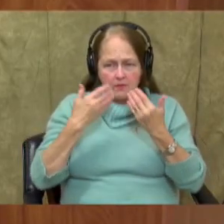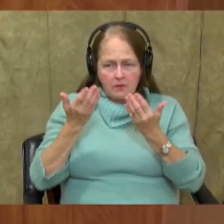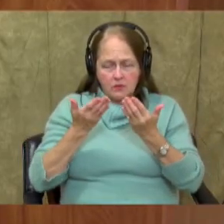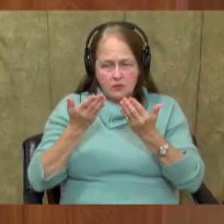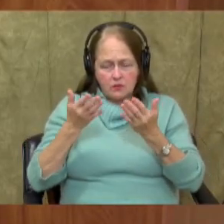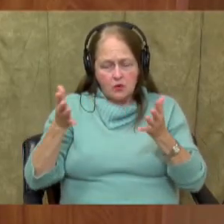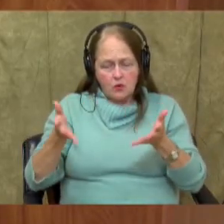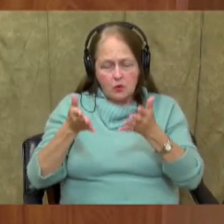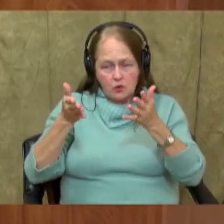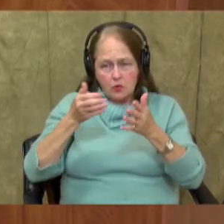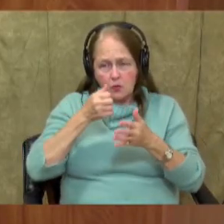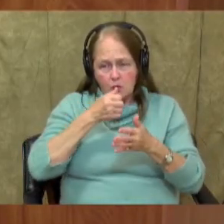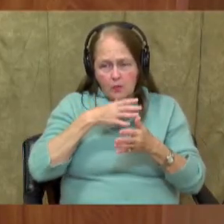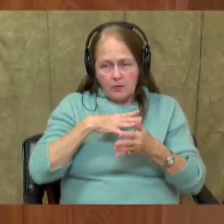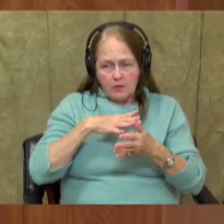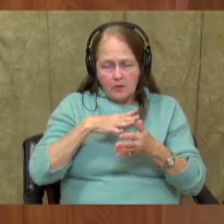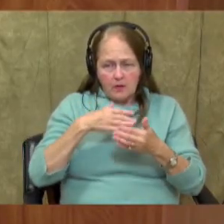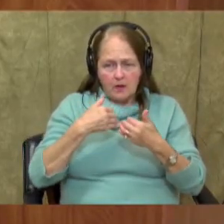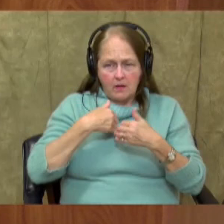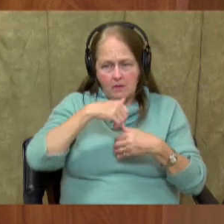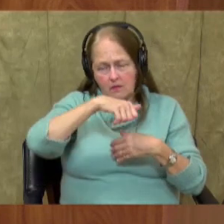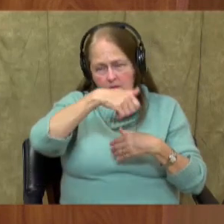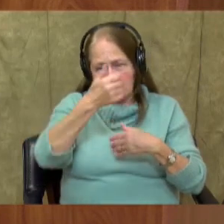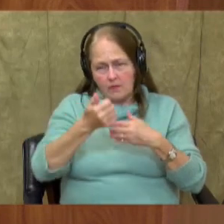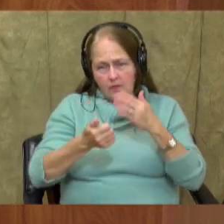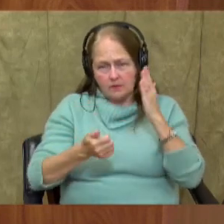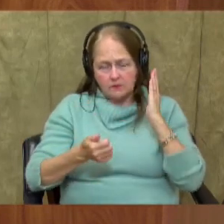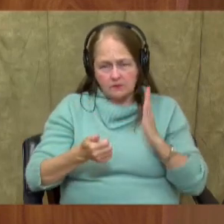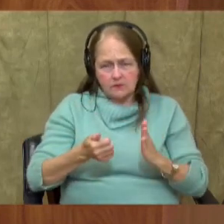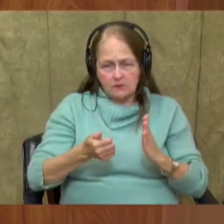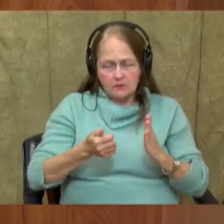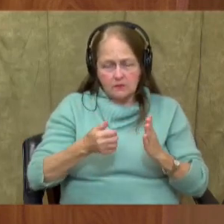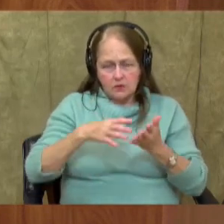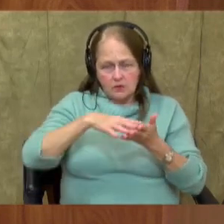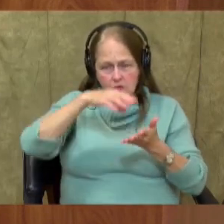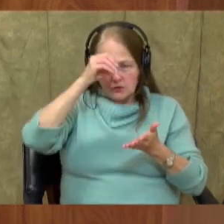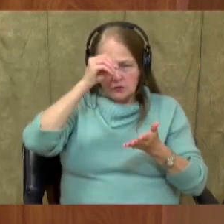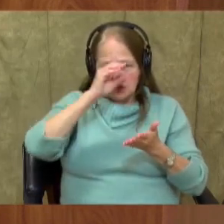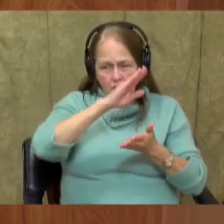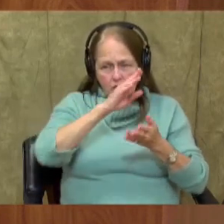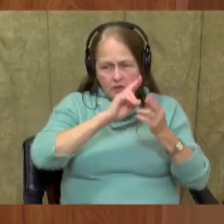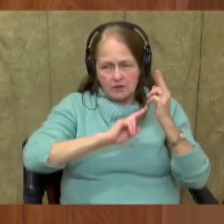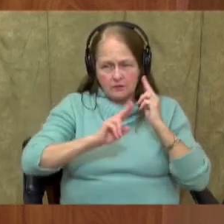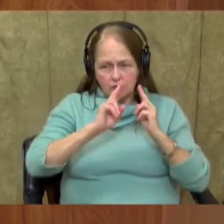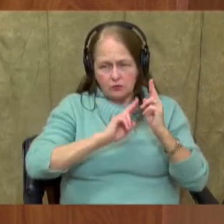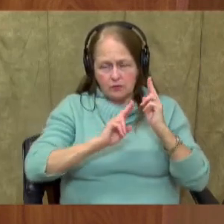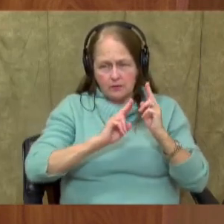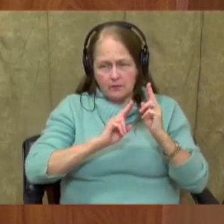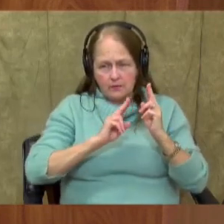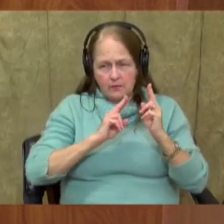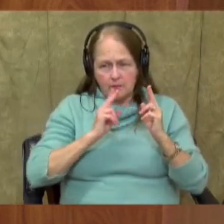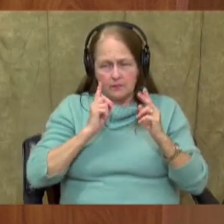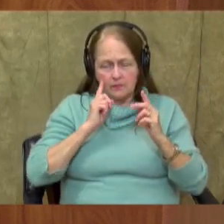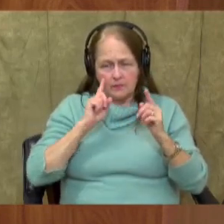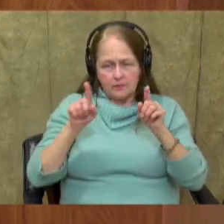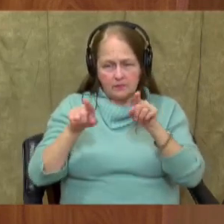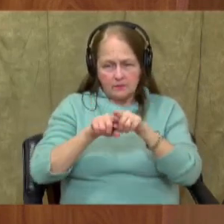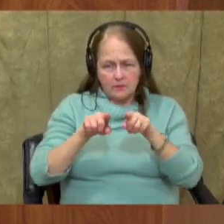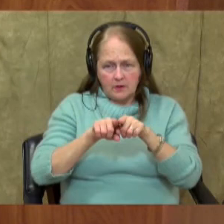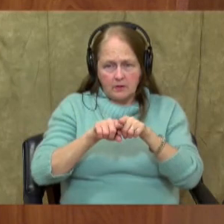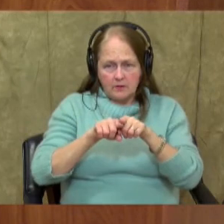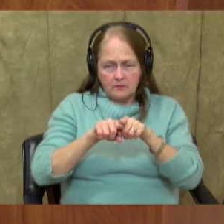she's encouraging women, and we have the other side where we're learning her history. But now we have to look at the